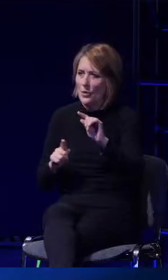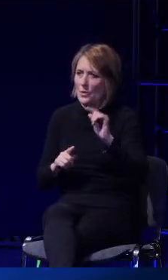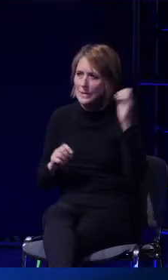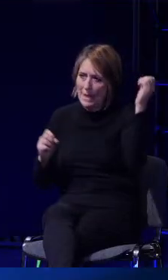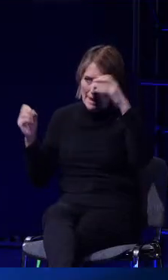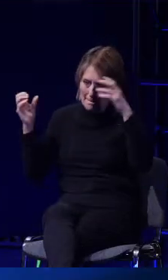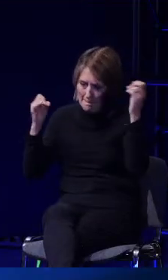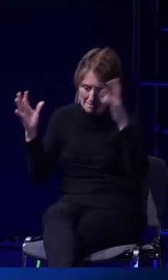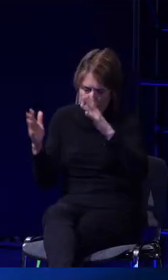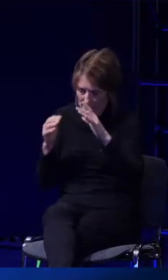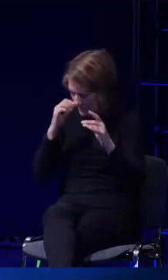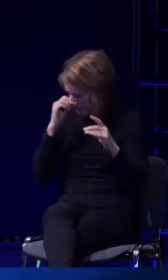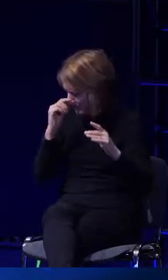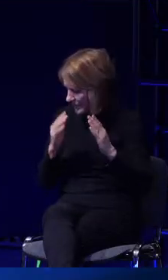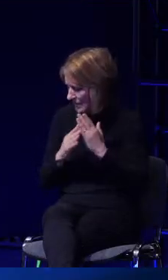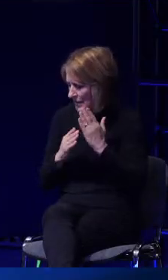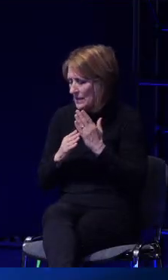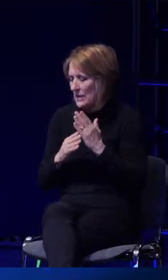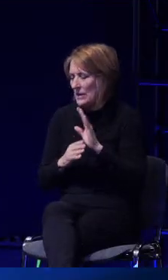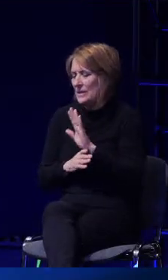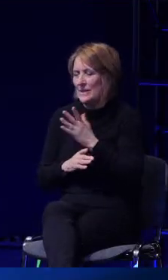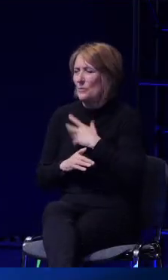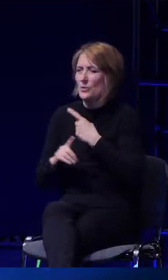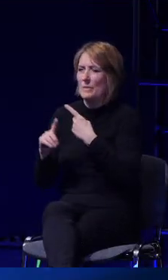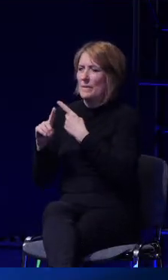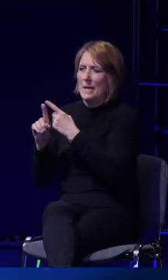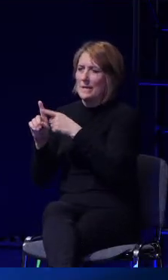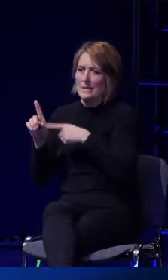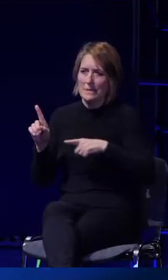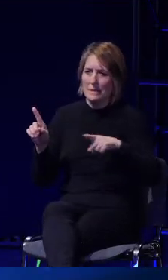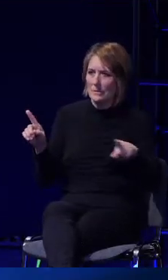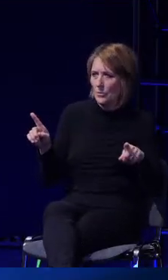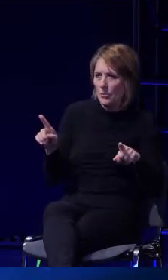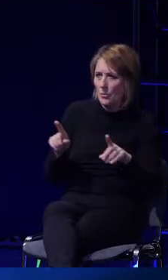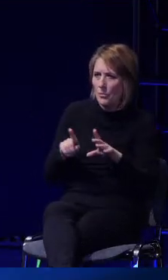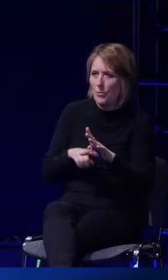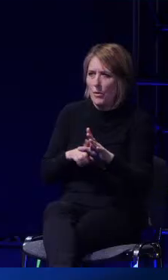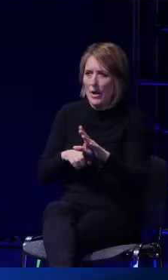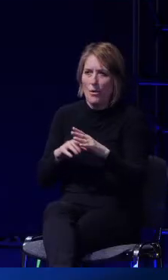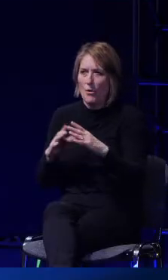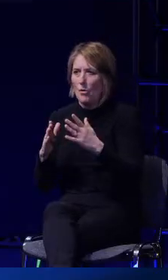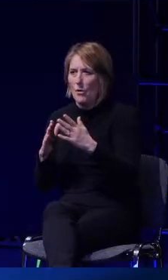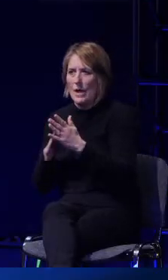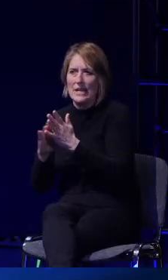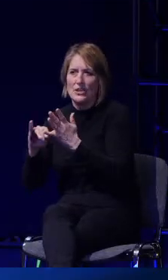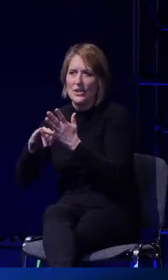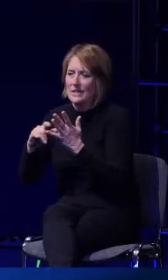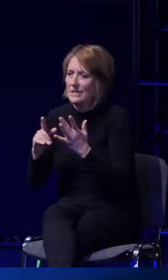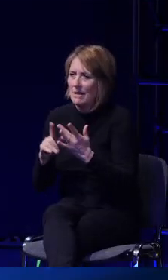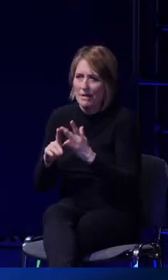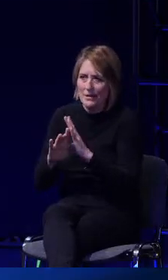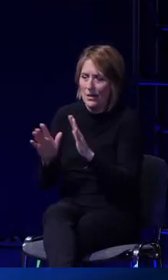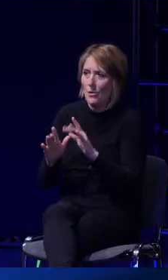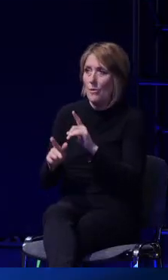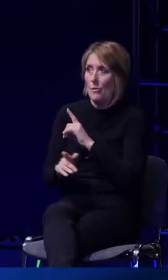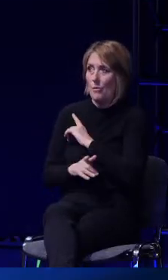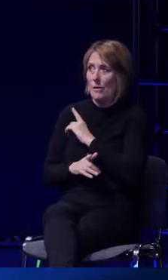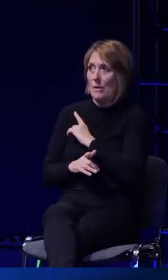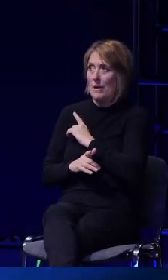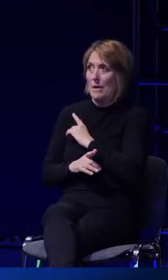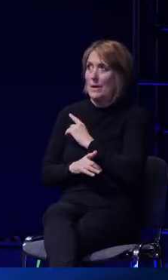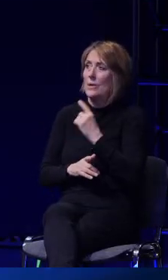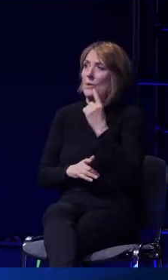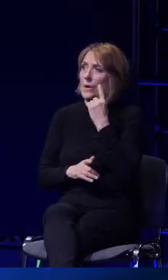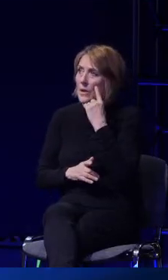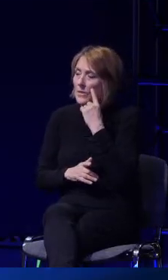sense or less sense to necessarily make them XY or to make them HSI, because at that point we're talking in terms of a red chip, a